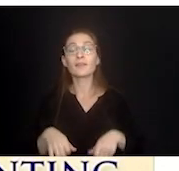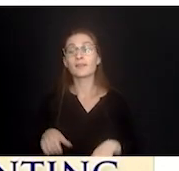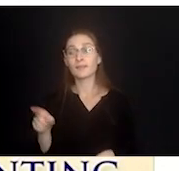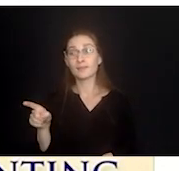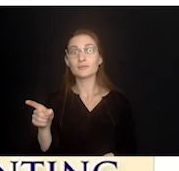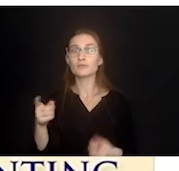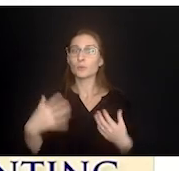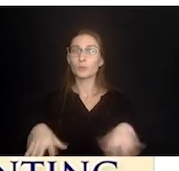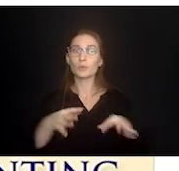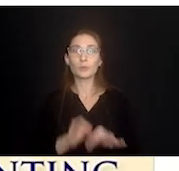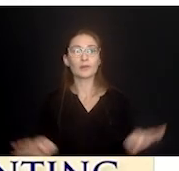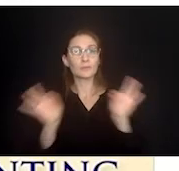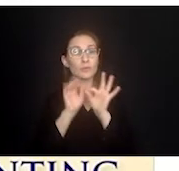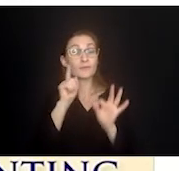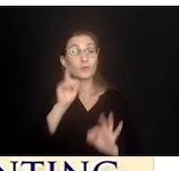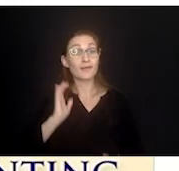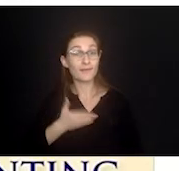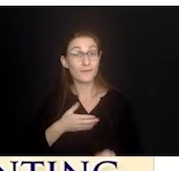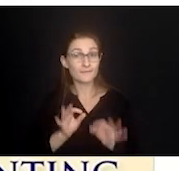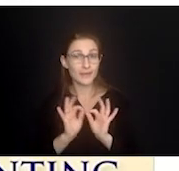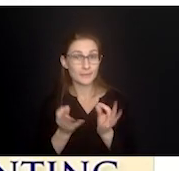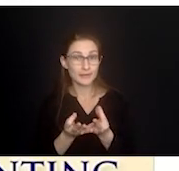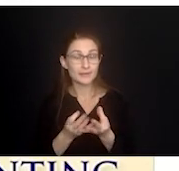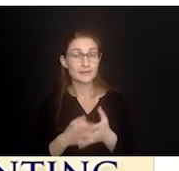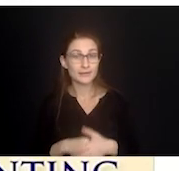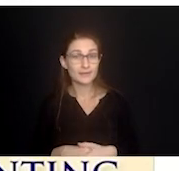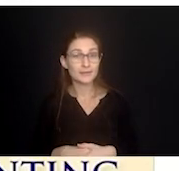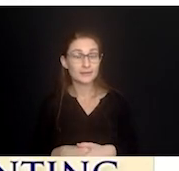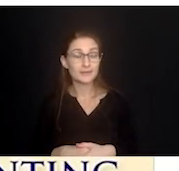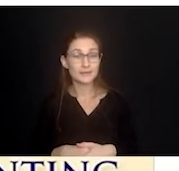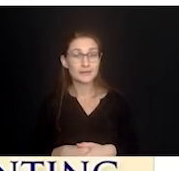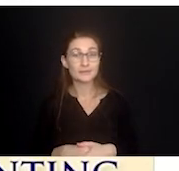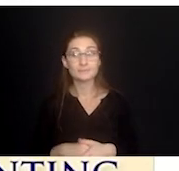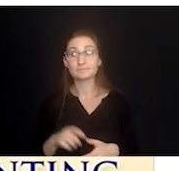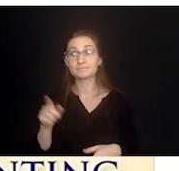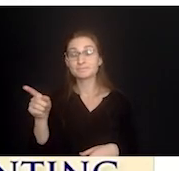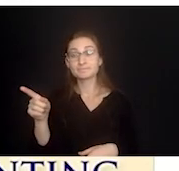Heineman, who was extremely instrumental to our family. She